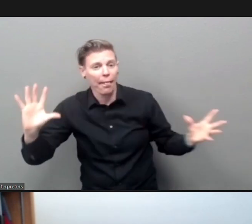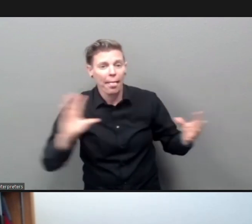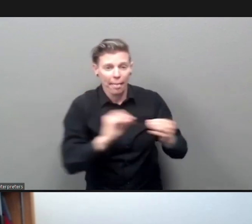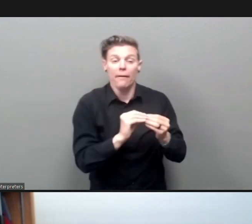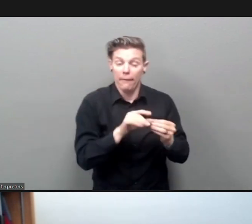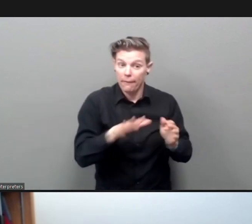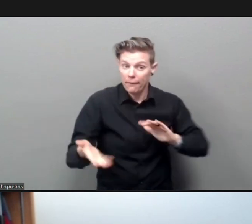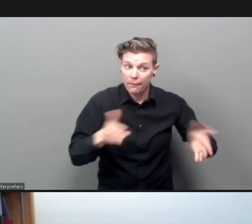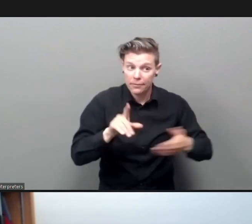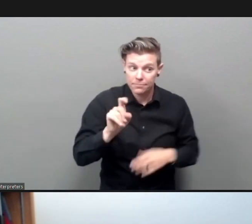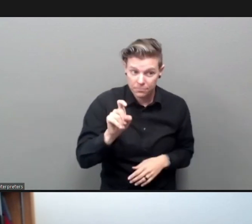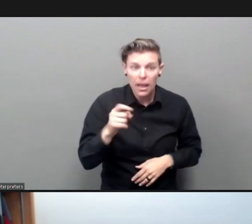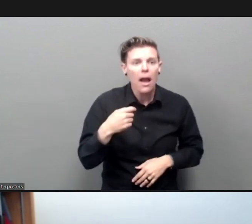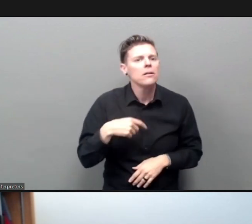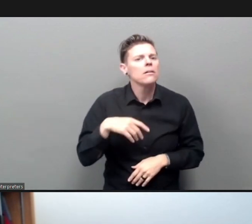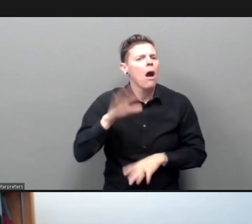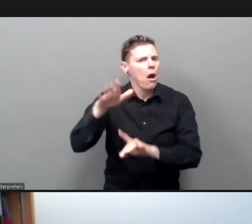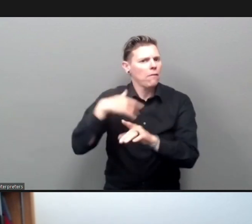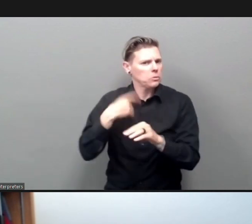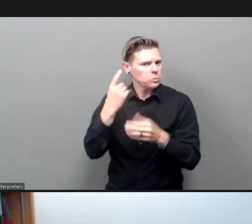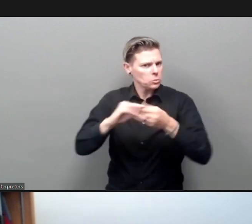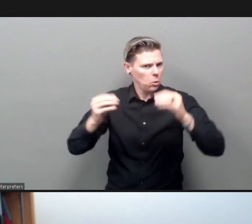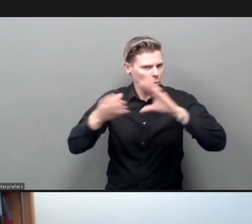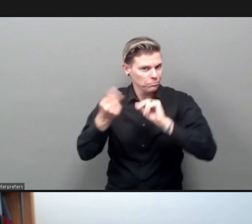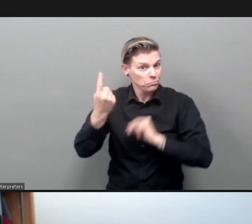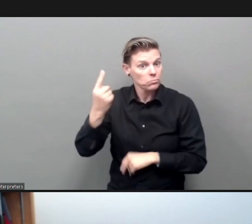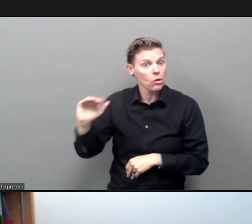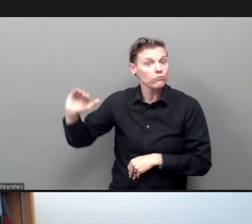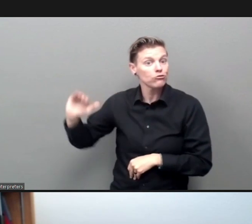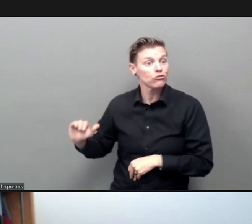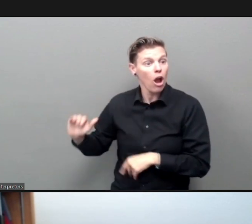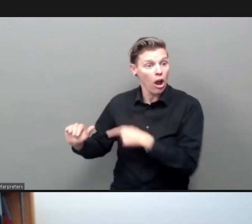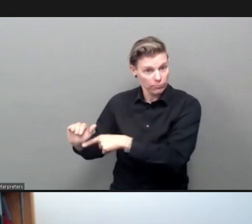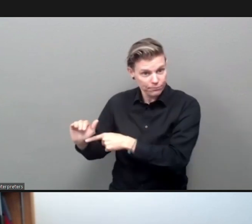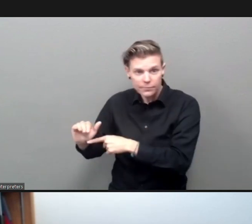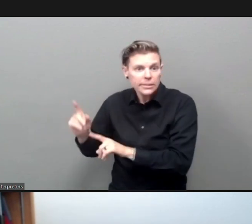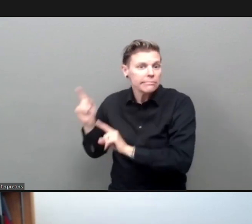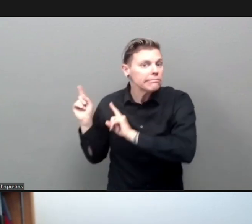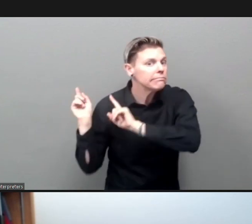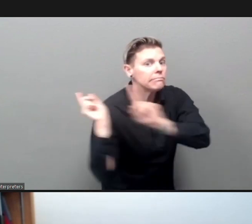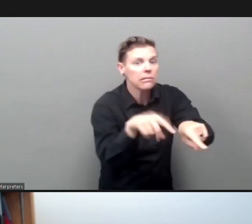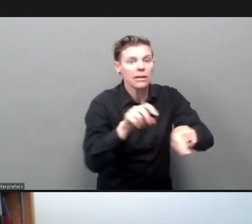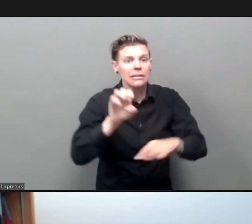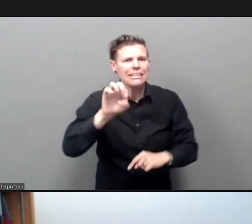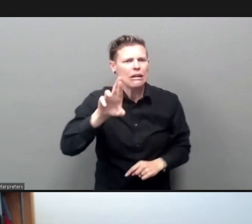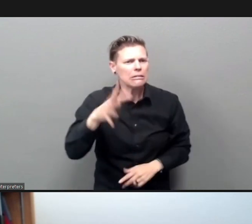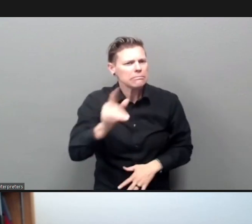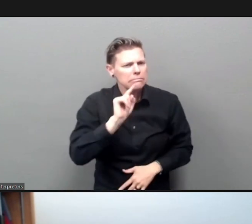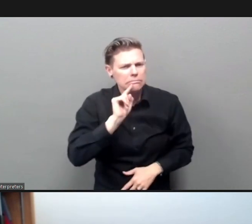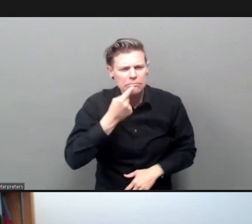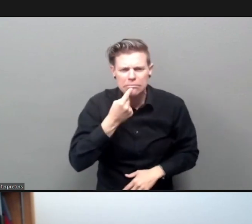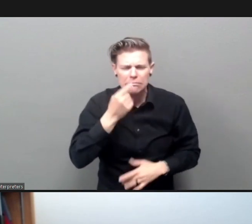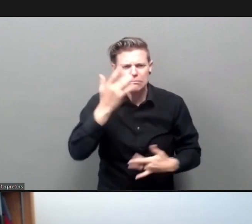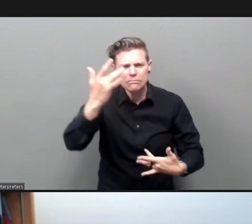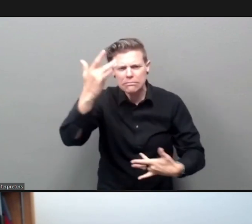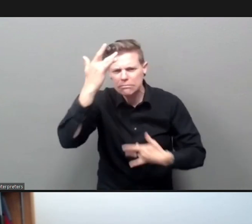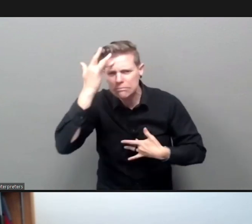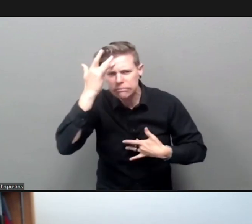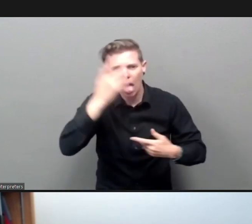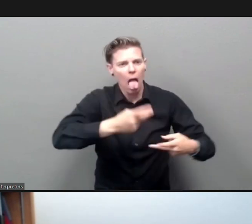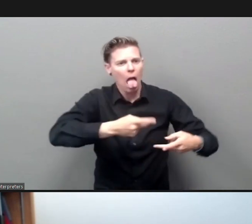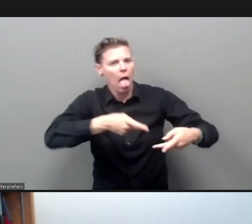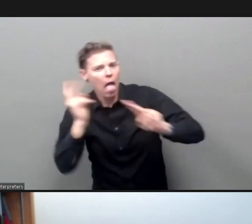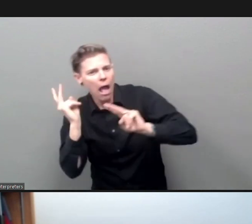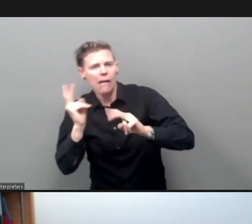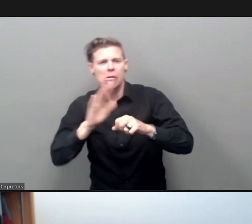who presented to the emergency room with advanced COVID pneumonia? We're still getting the